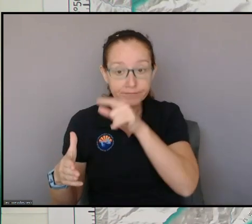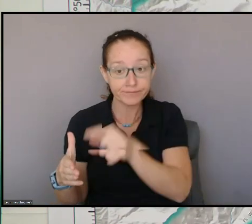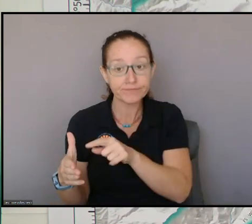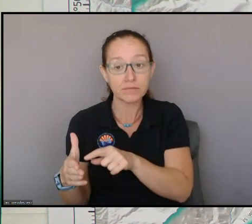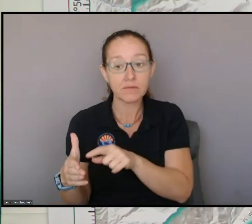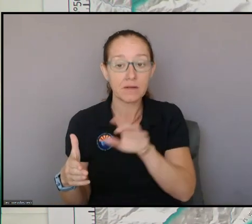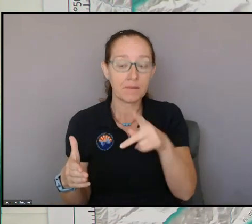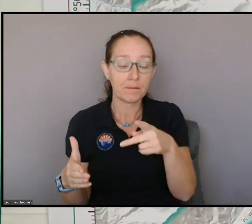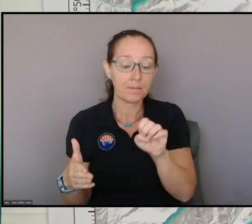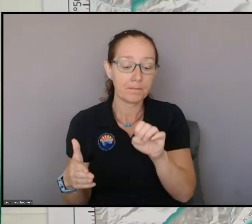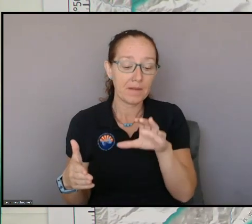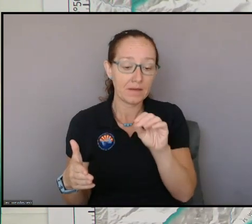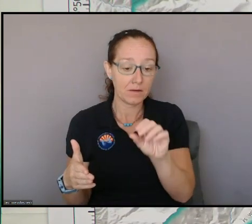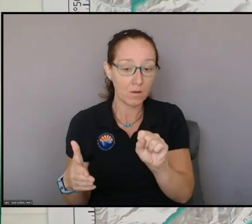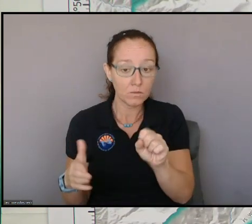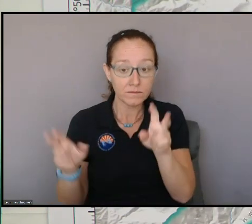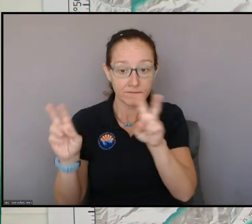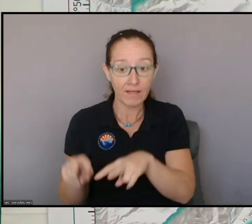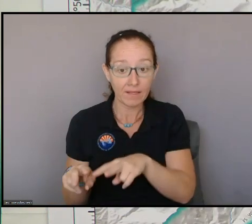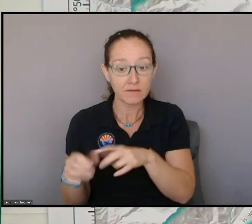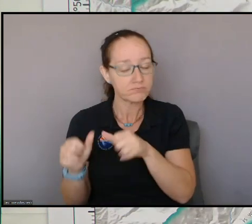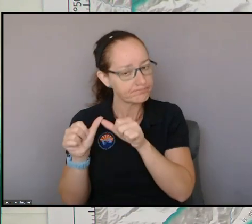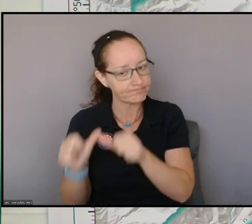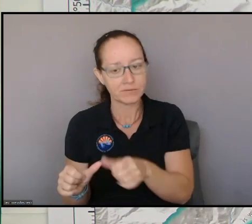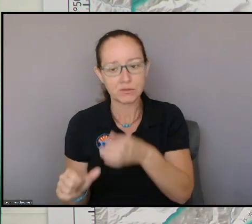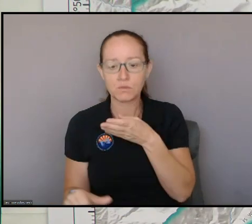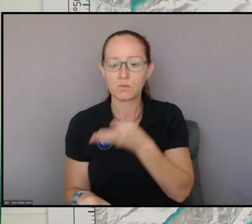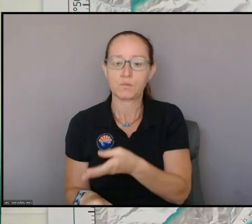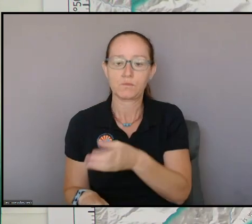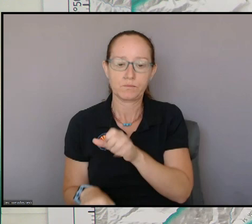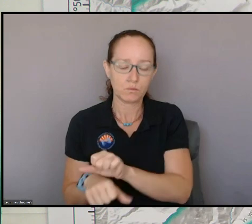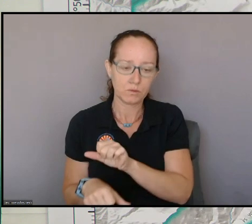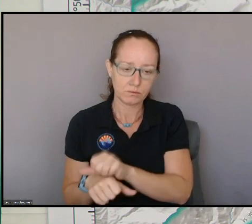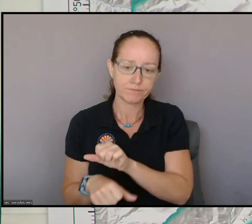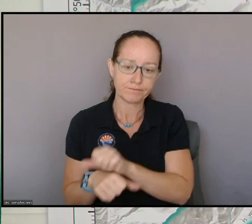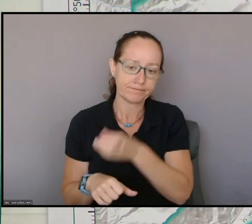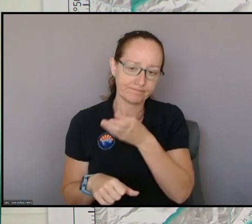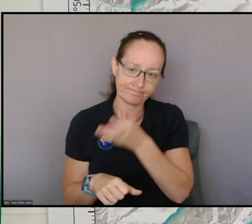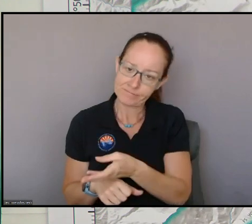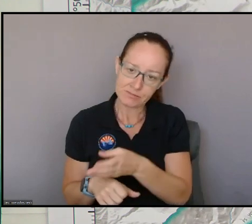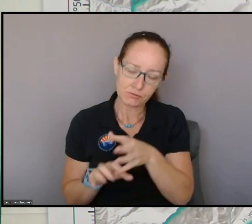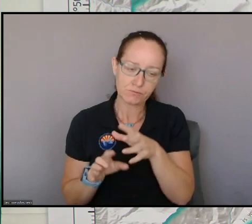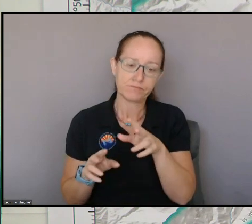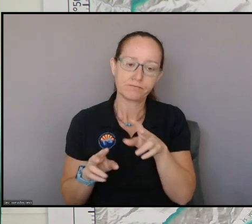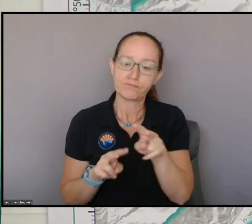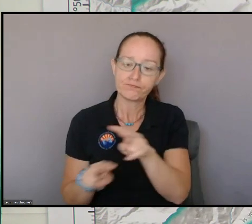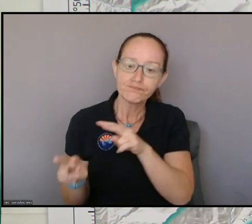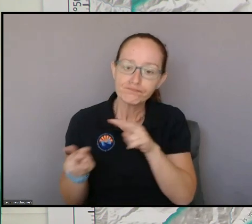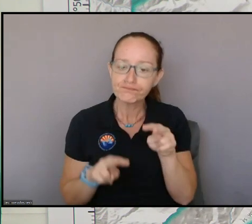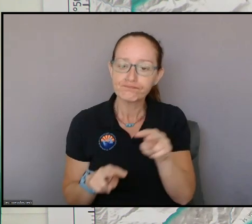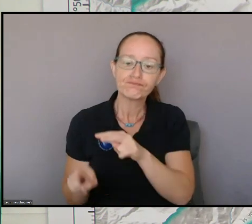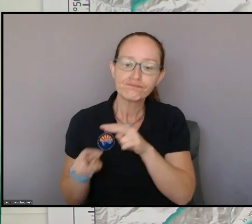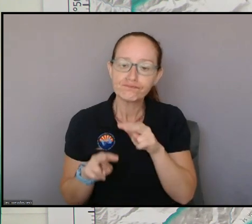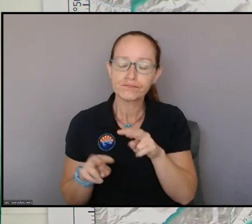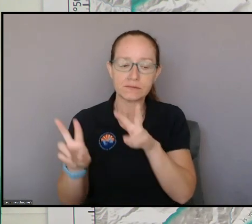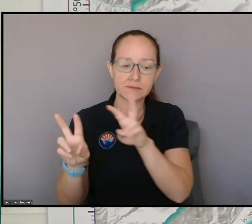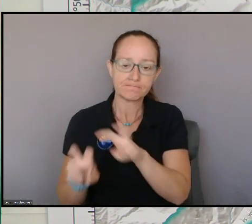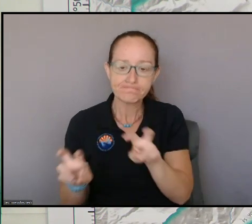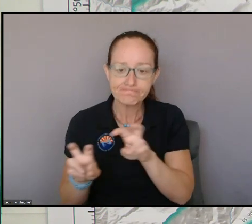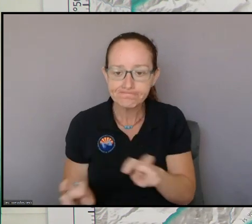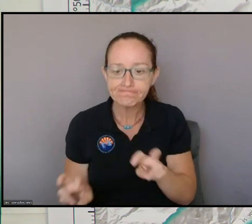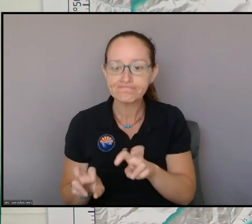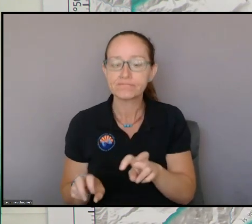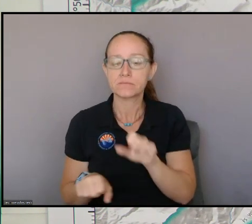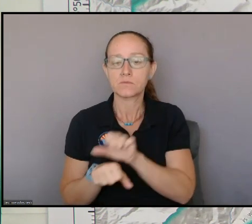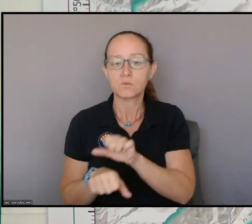Valley area, they're continuing to be over there, continuing to have a presence in that area, working, analyzing, and